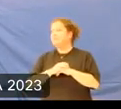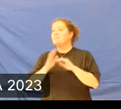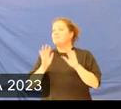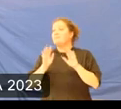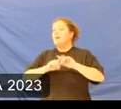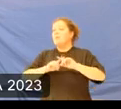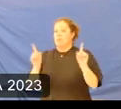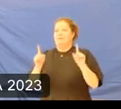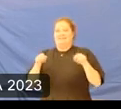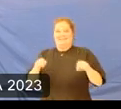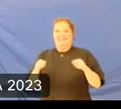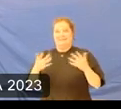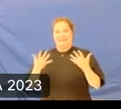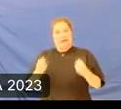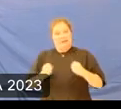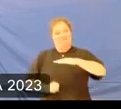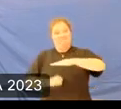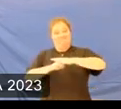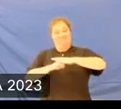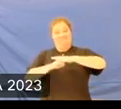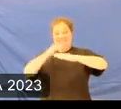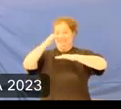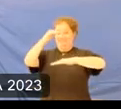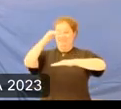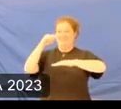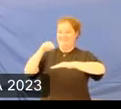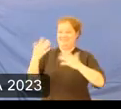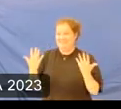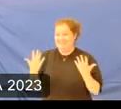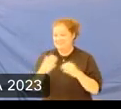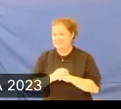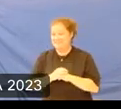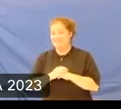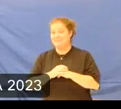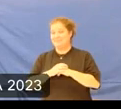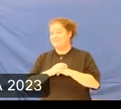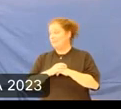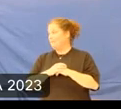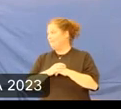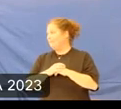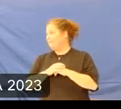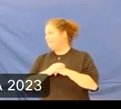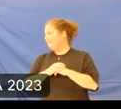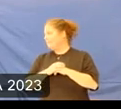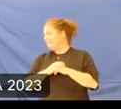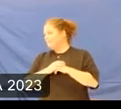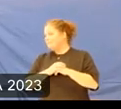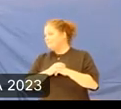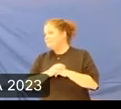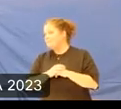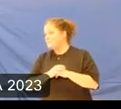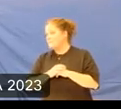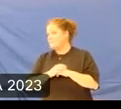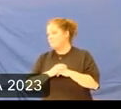very strict bottleneck. Now, information theory, Shannon and Weaver, 1948, allows us to